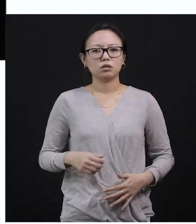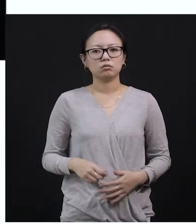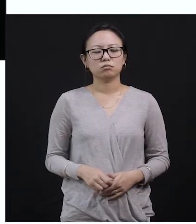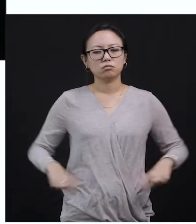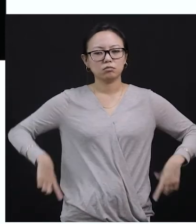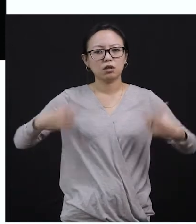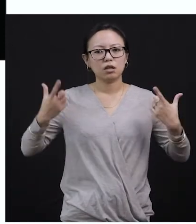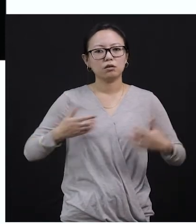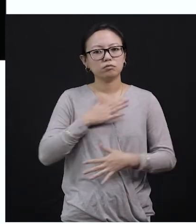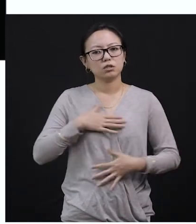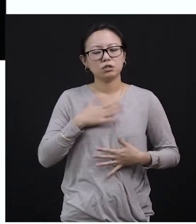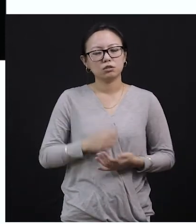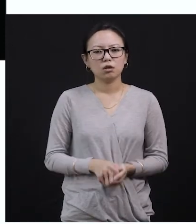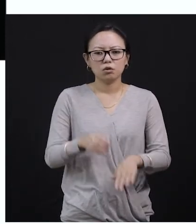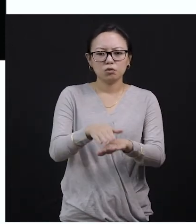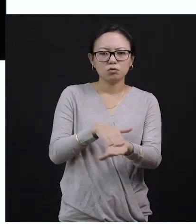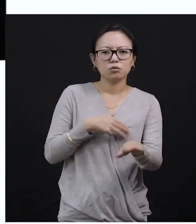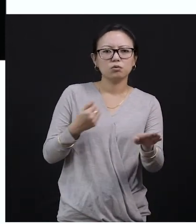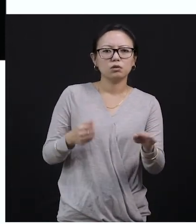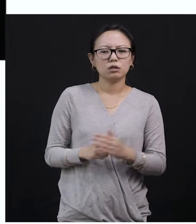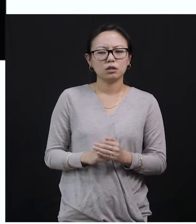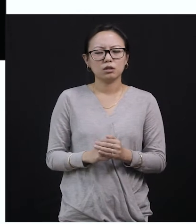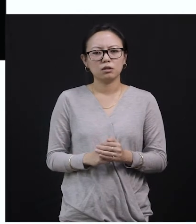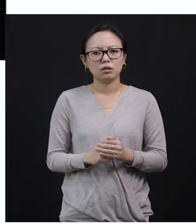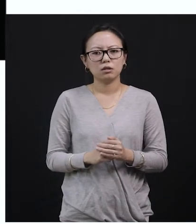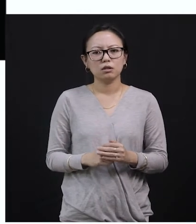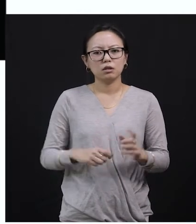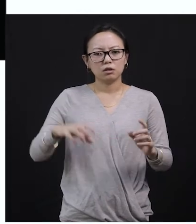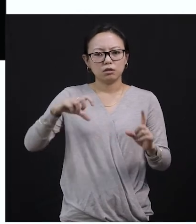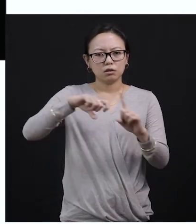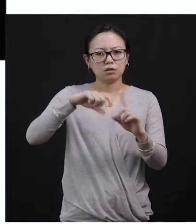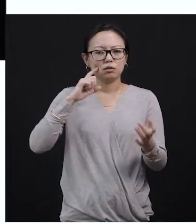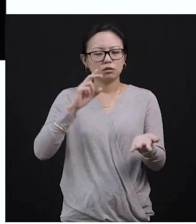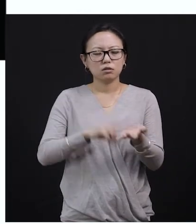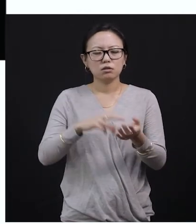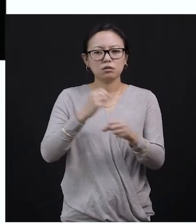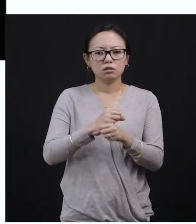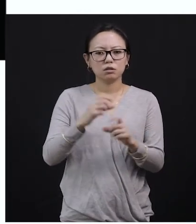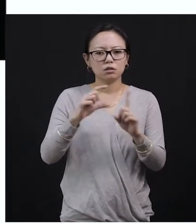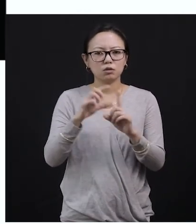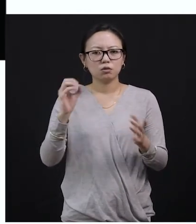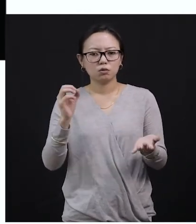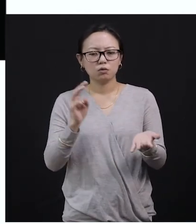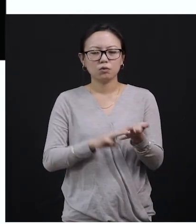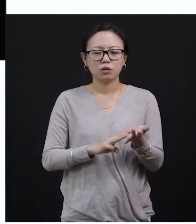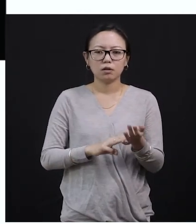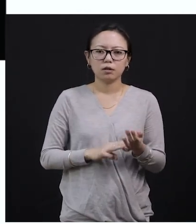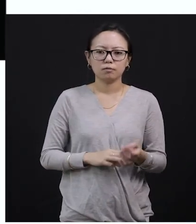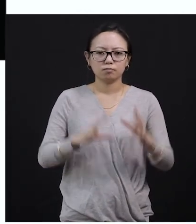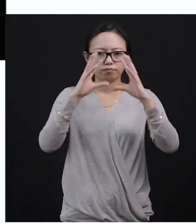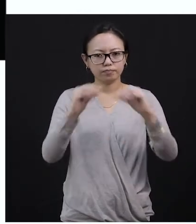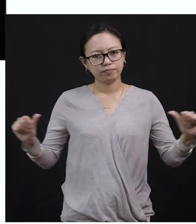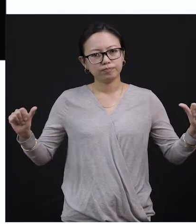they used to lose their empire. But whenever they have ambitious rulers who always have aim, who always